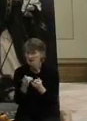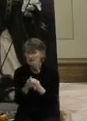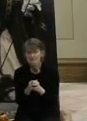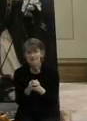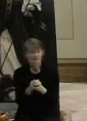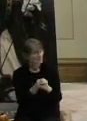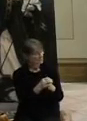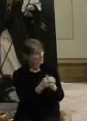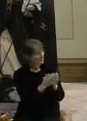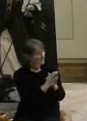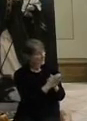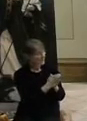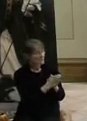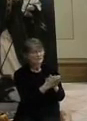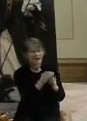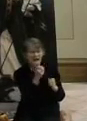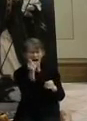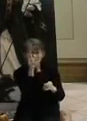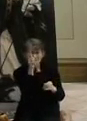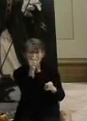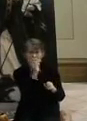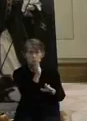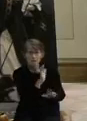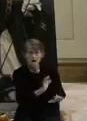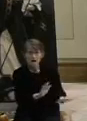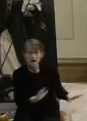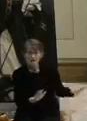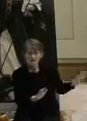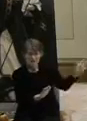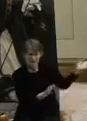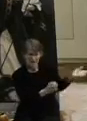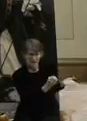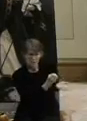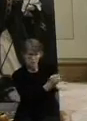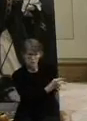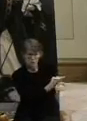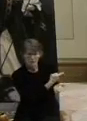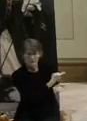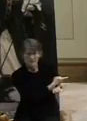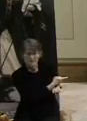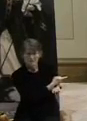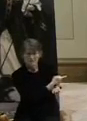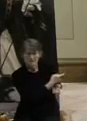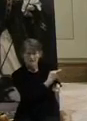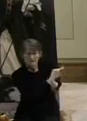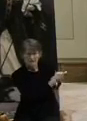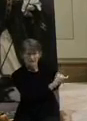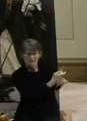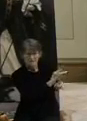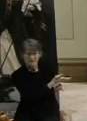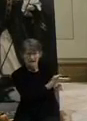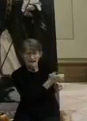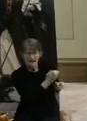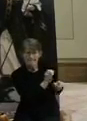pray, to bless, acknowledge, and approve this offering in every respect.